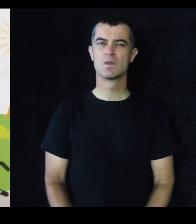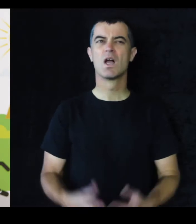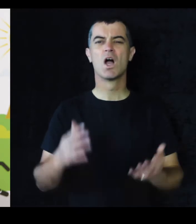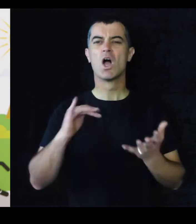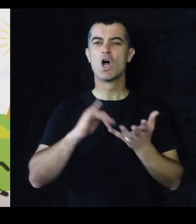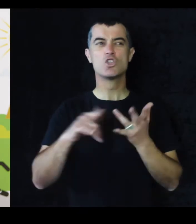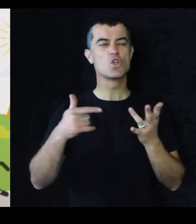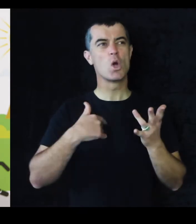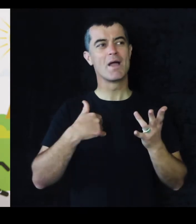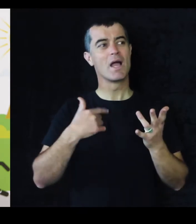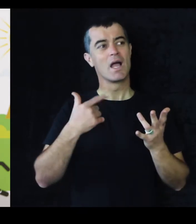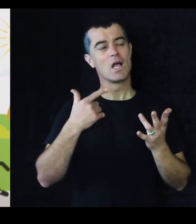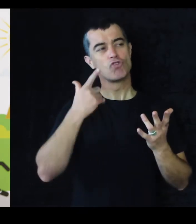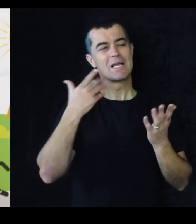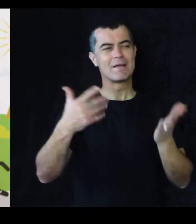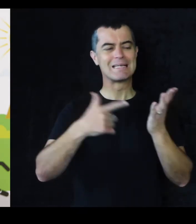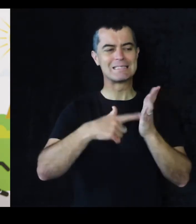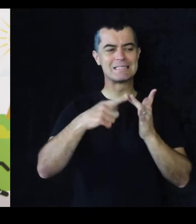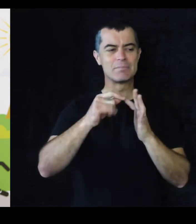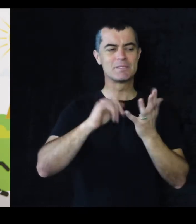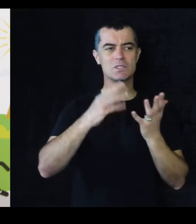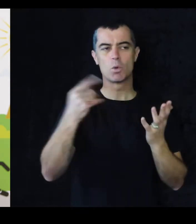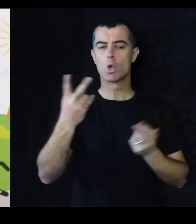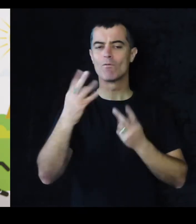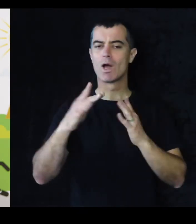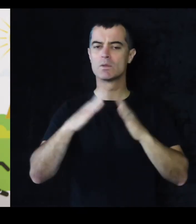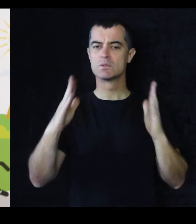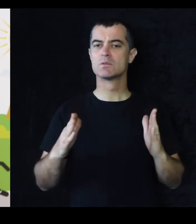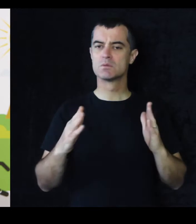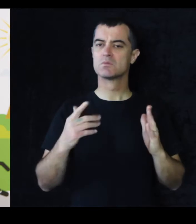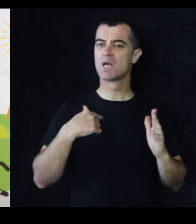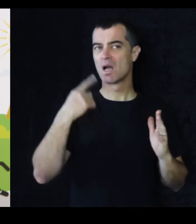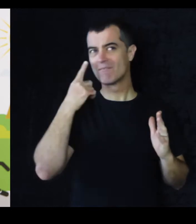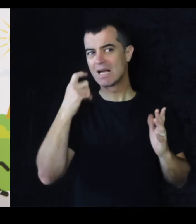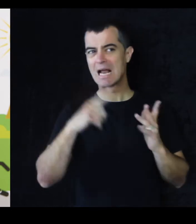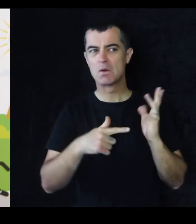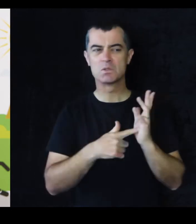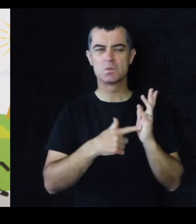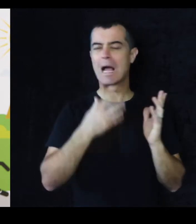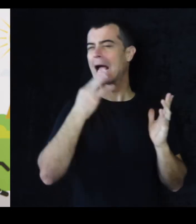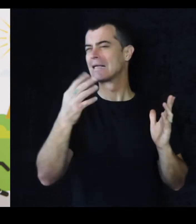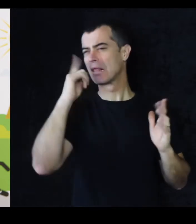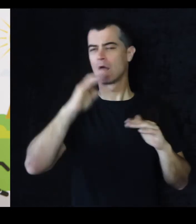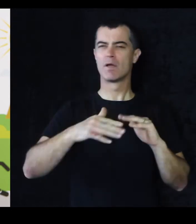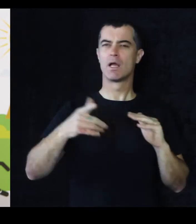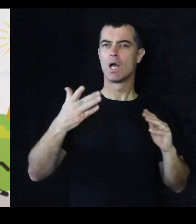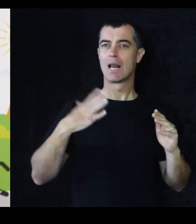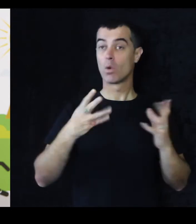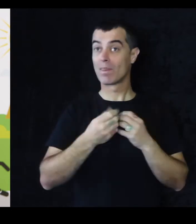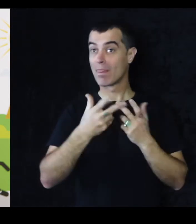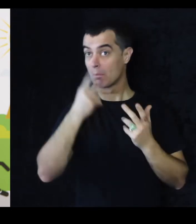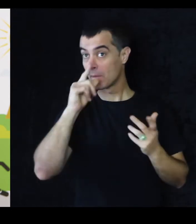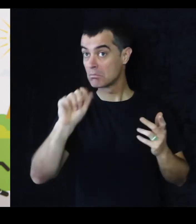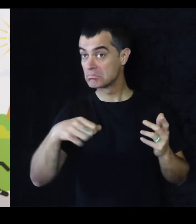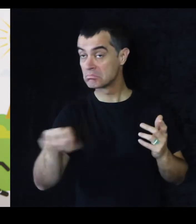So if I was trying to give tips to someone who was looking for a house, I'd find out, or I'd ask them to think about if they want to live with other